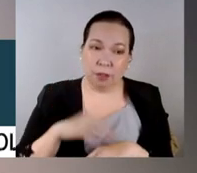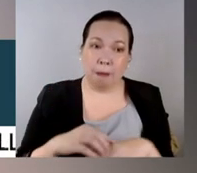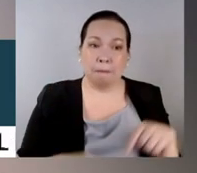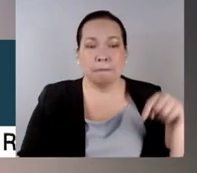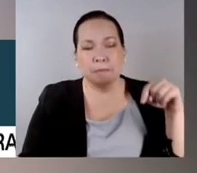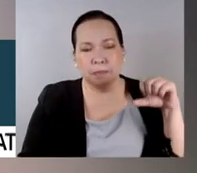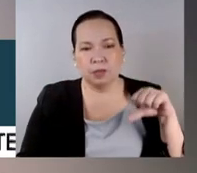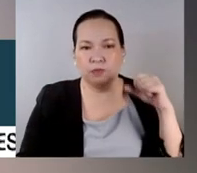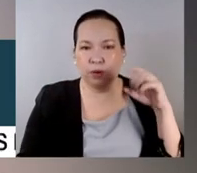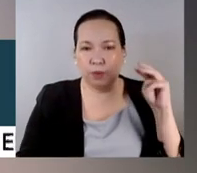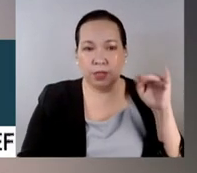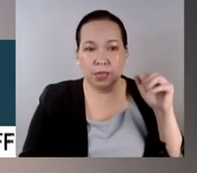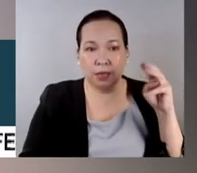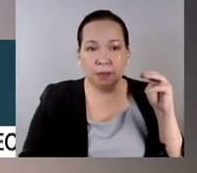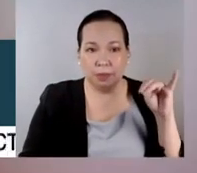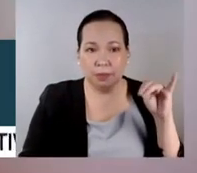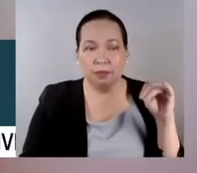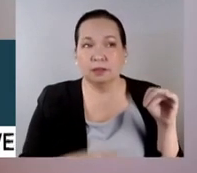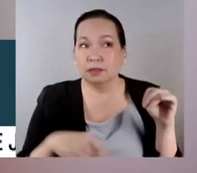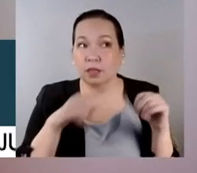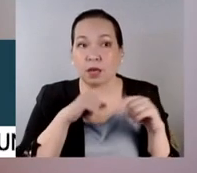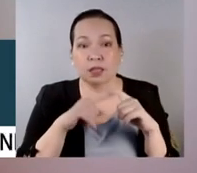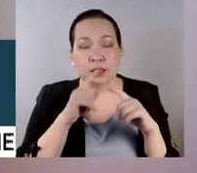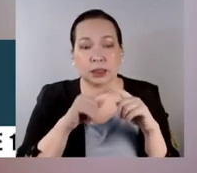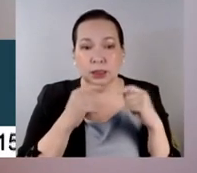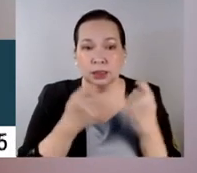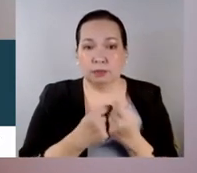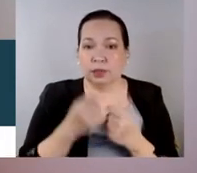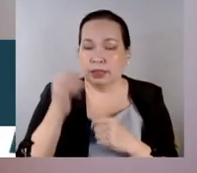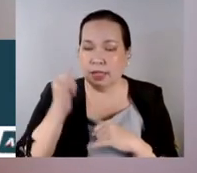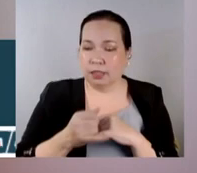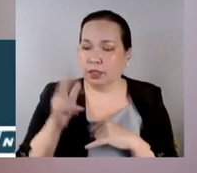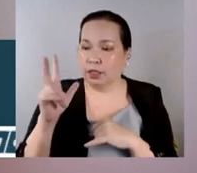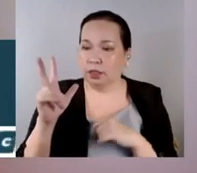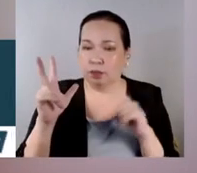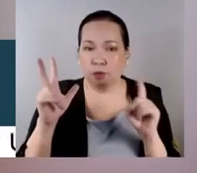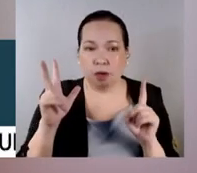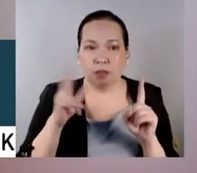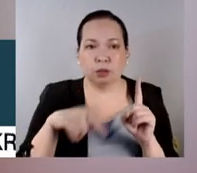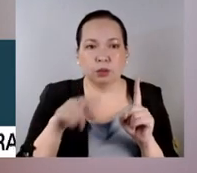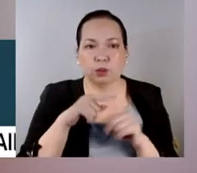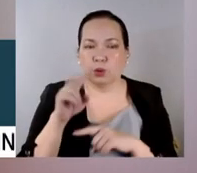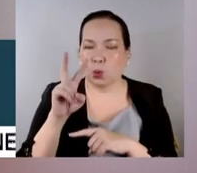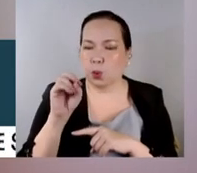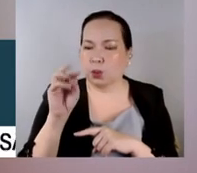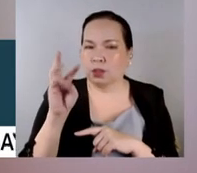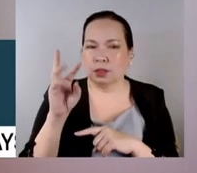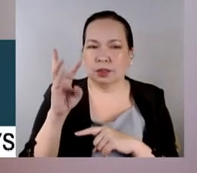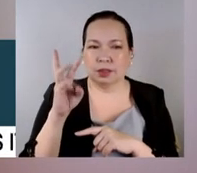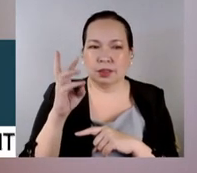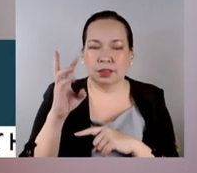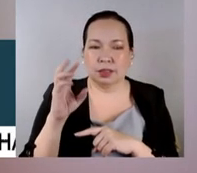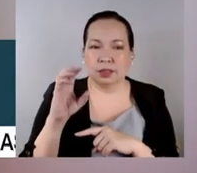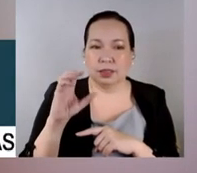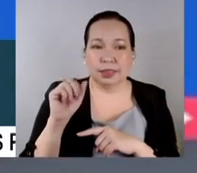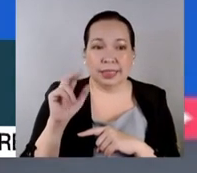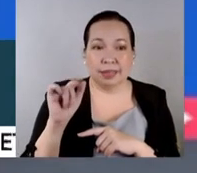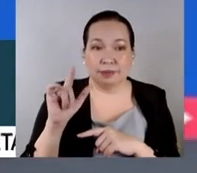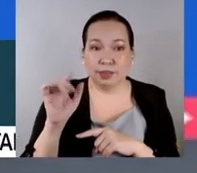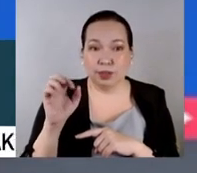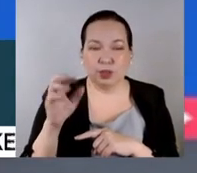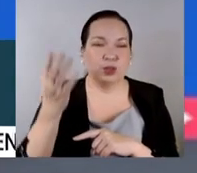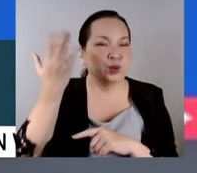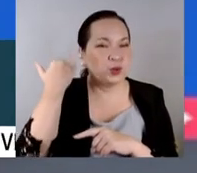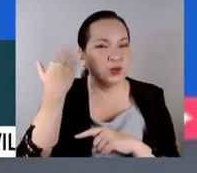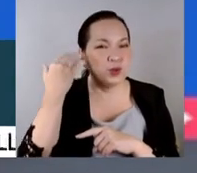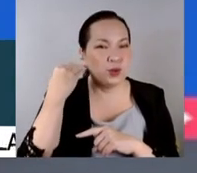road. The only team to rally back from a 3-1 finals deficit were the 2016 Cleveland Cavaliers, led by LeBron James.